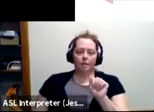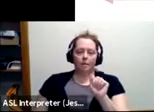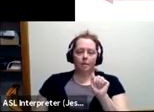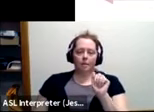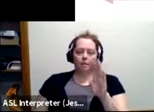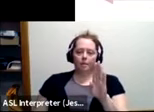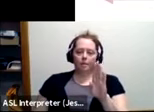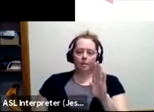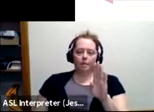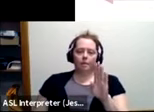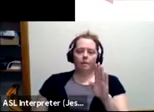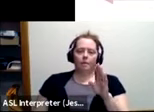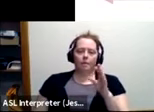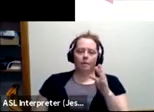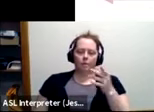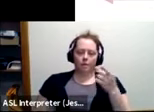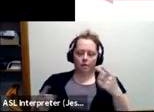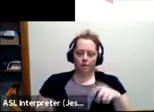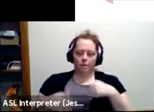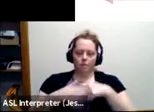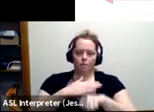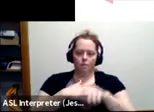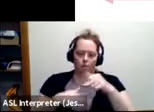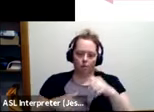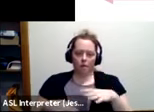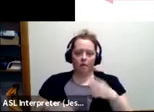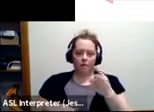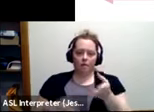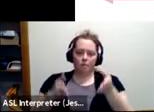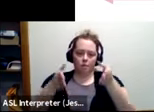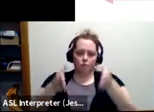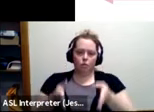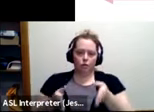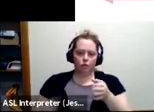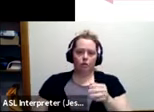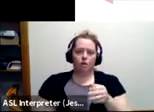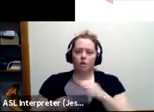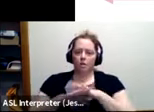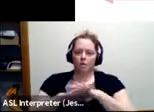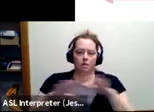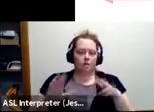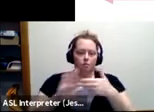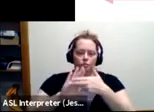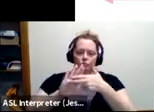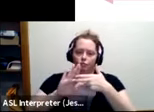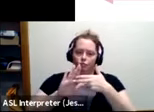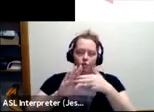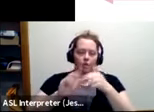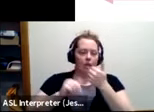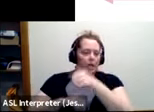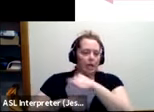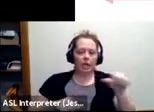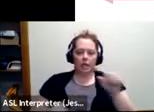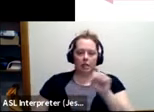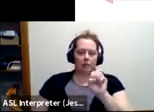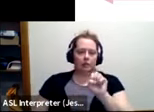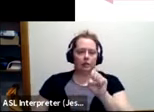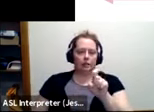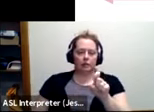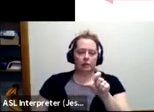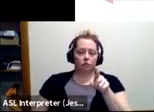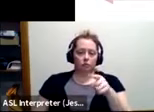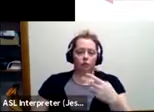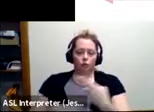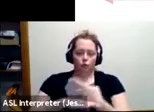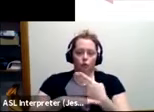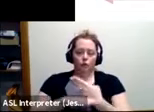a gender that is not concretely neither male nor female. She uses female pronouns. Now, pronouns will be